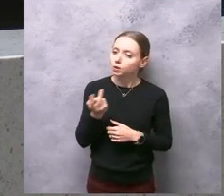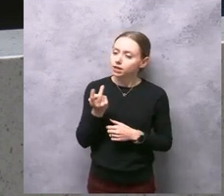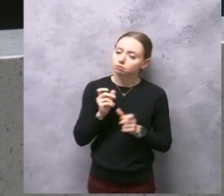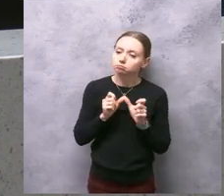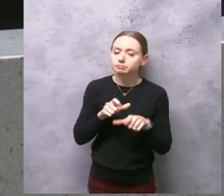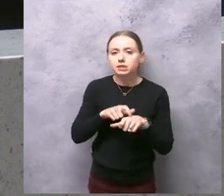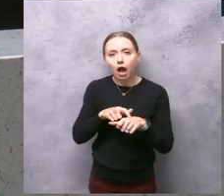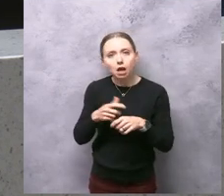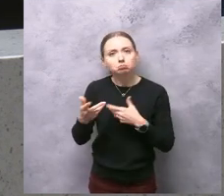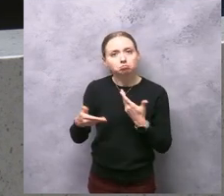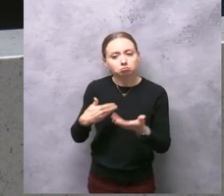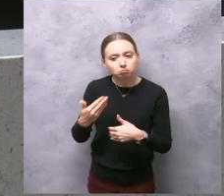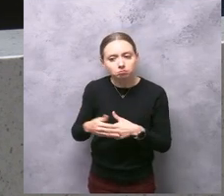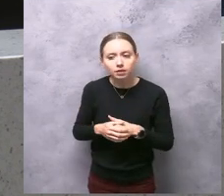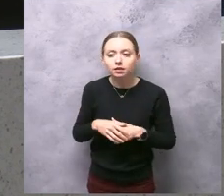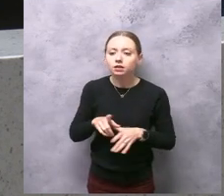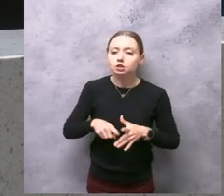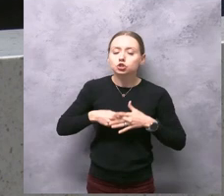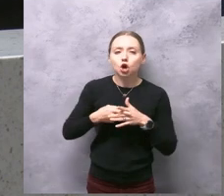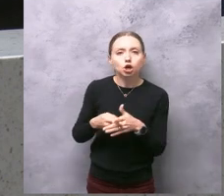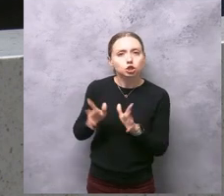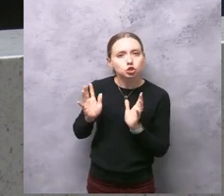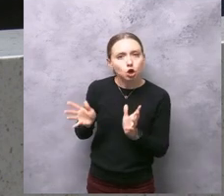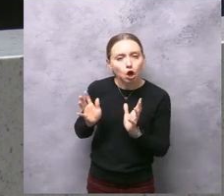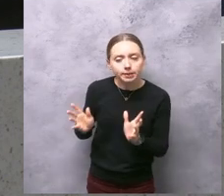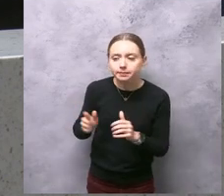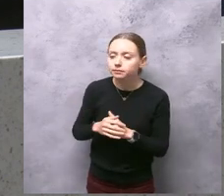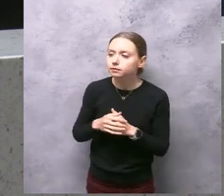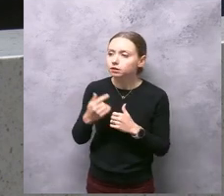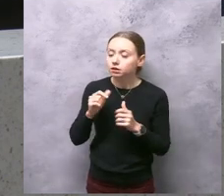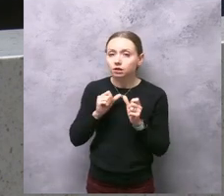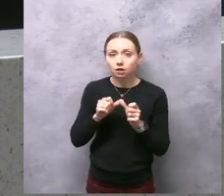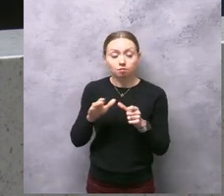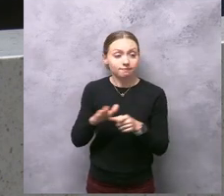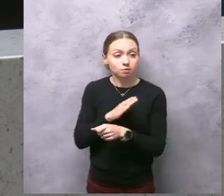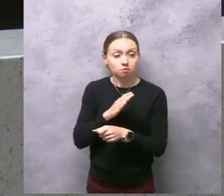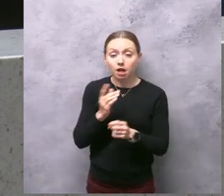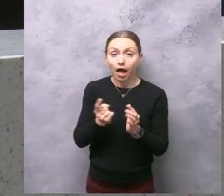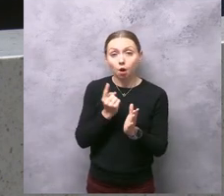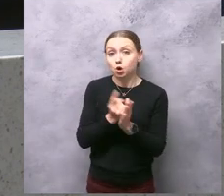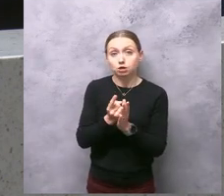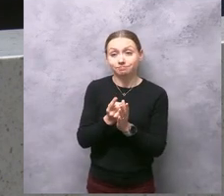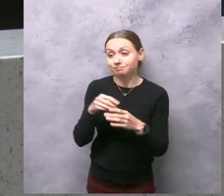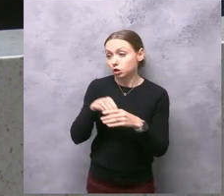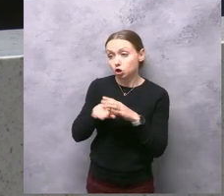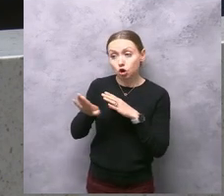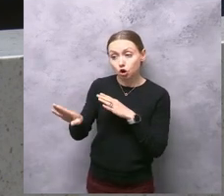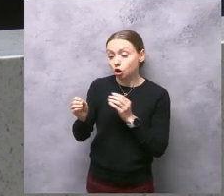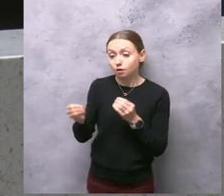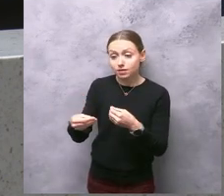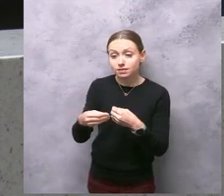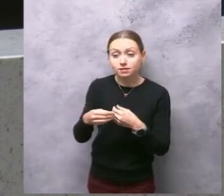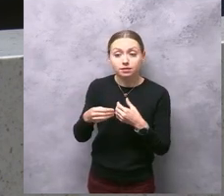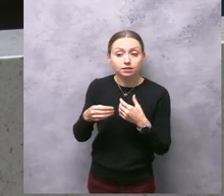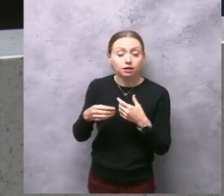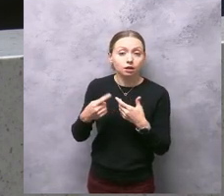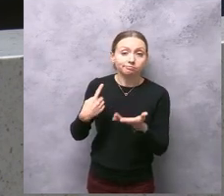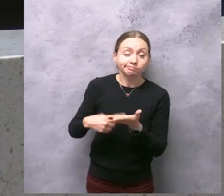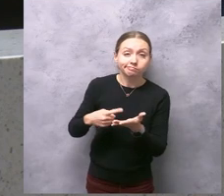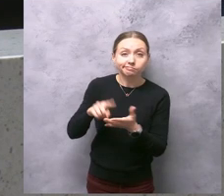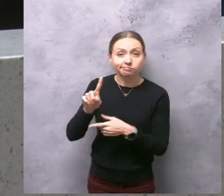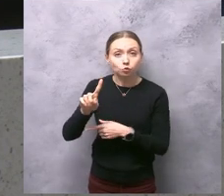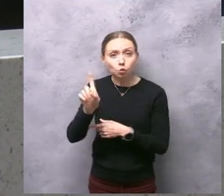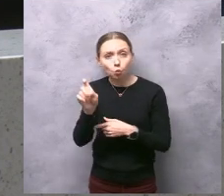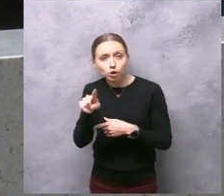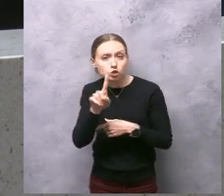we started talking and we spent the whole hour there in her office working through questions, how to think